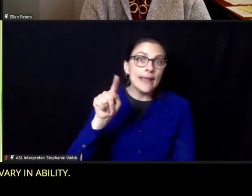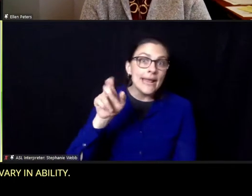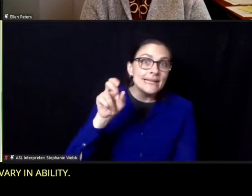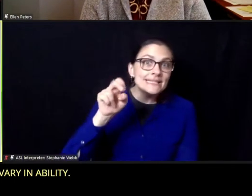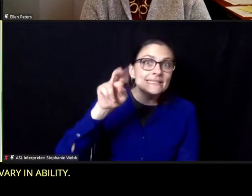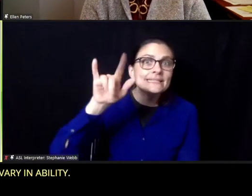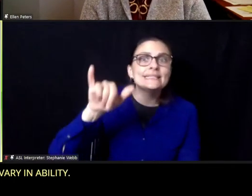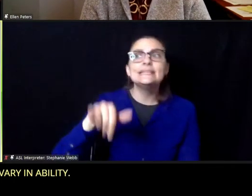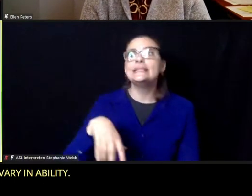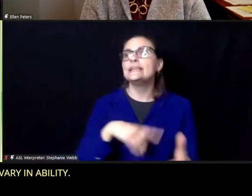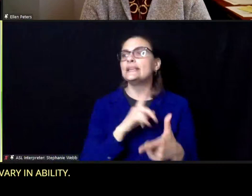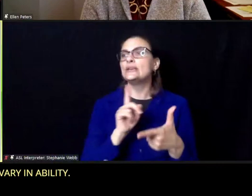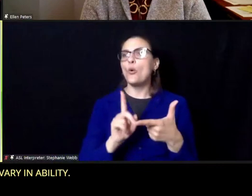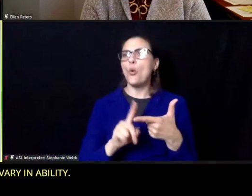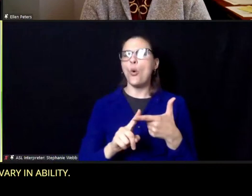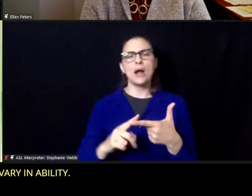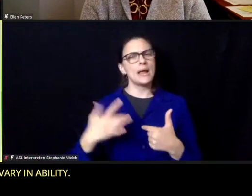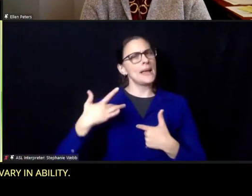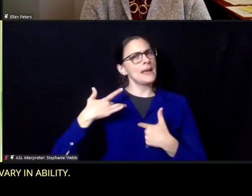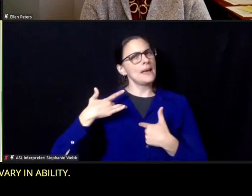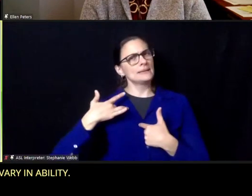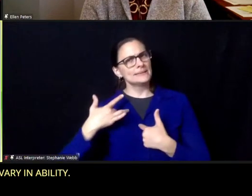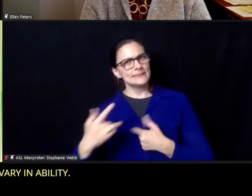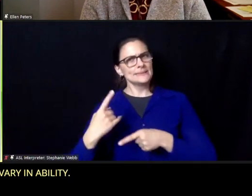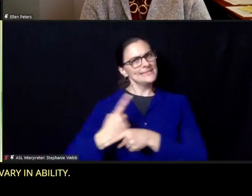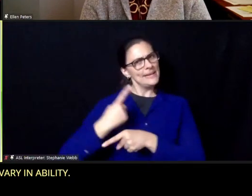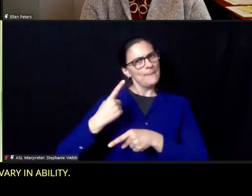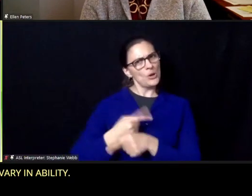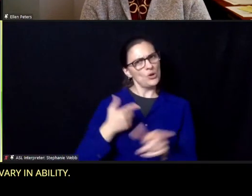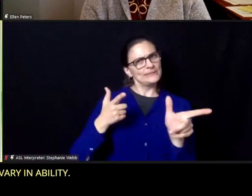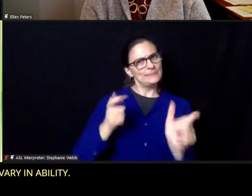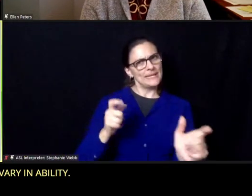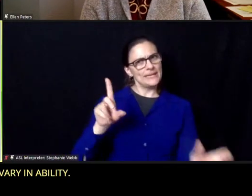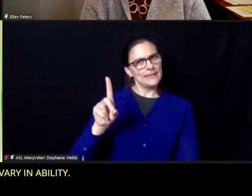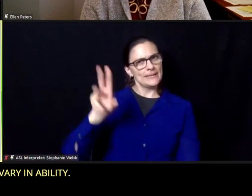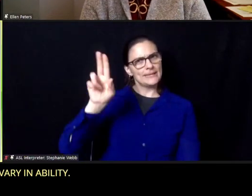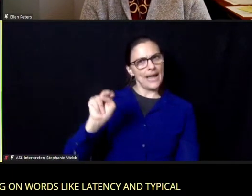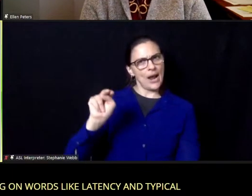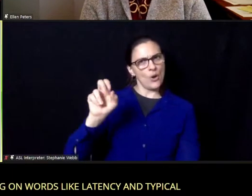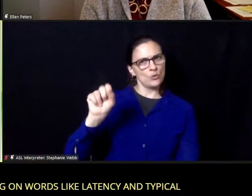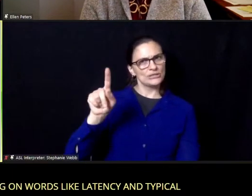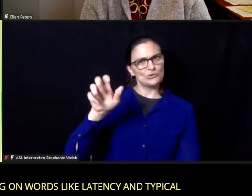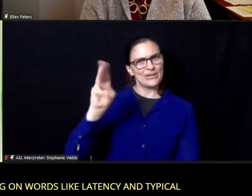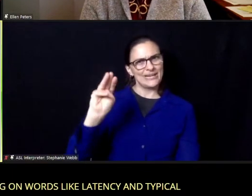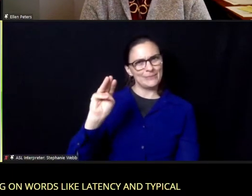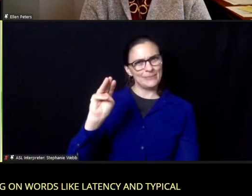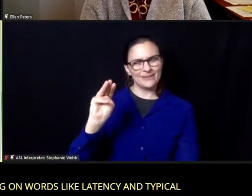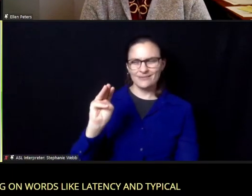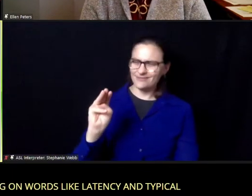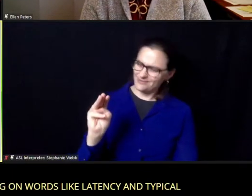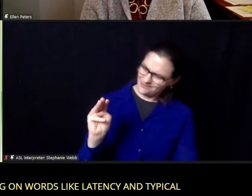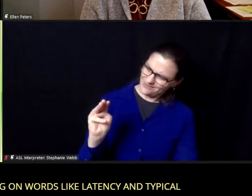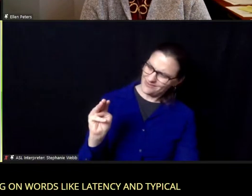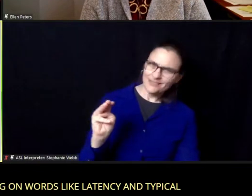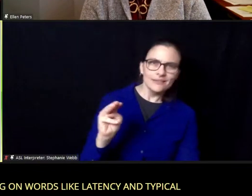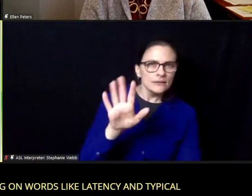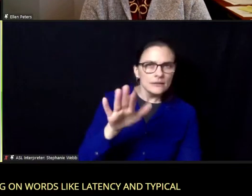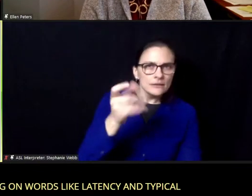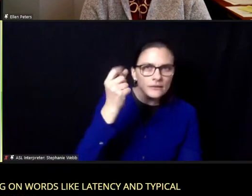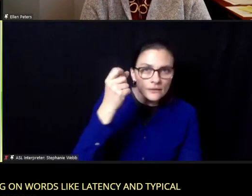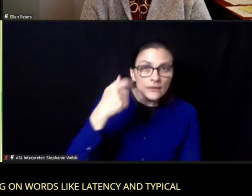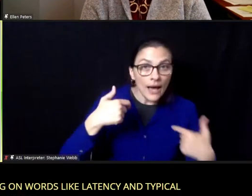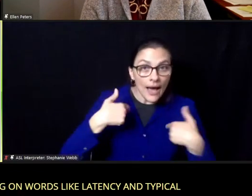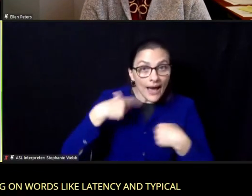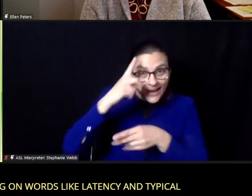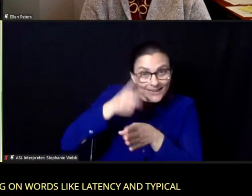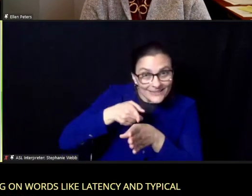typical speed downstream and stuff, which I mean, I'm a computer scientist. I don't even know what the good values are for those